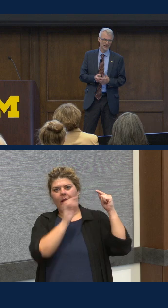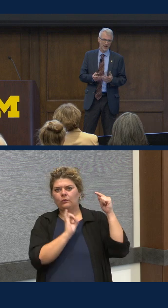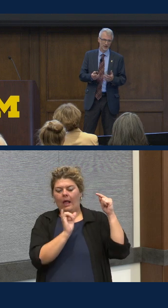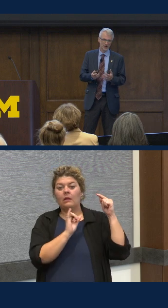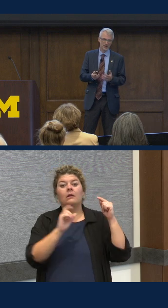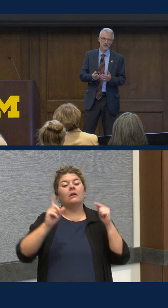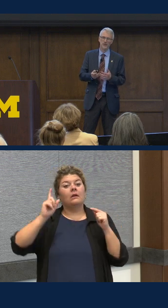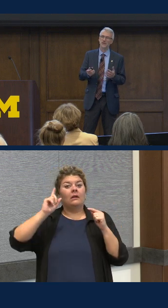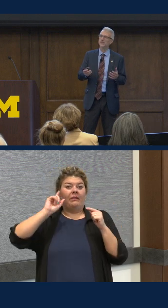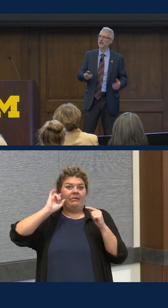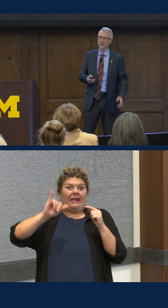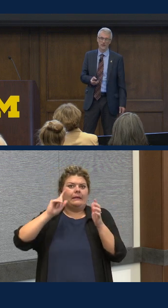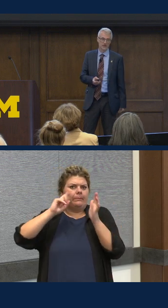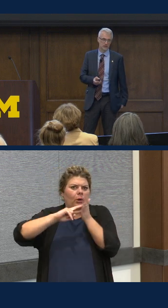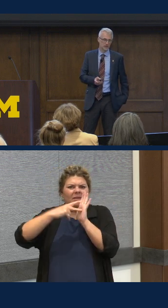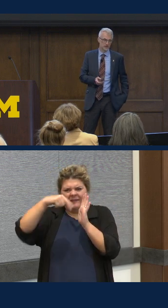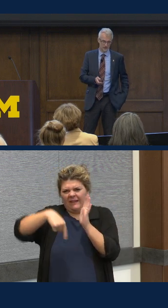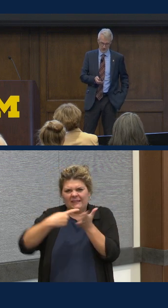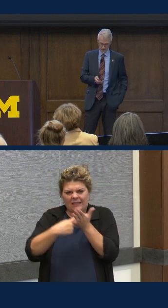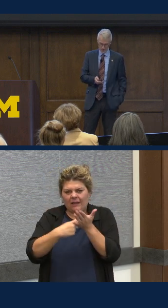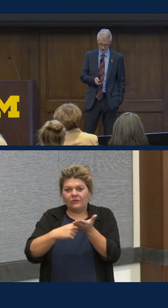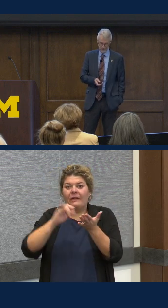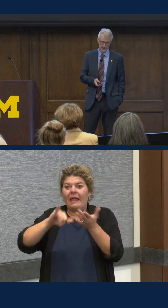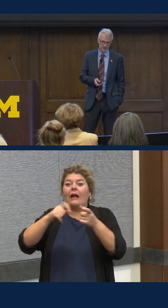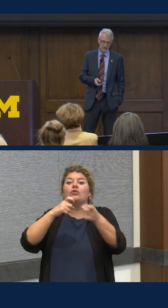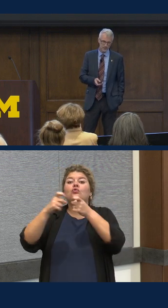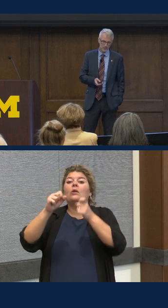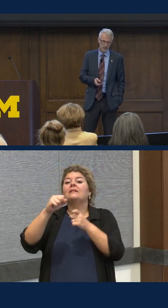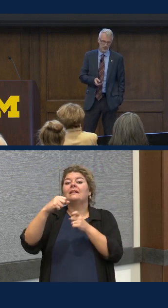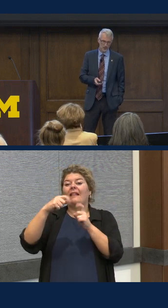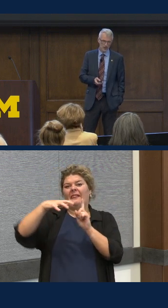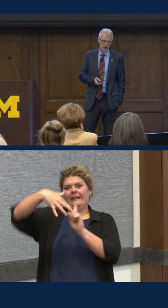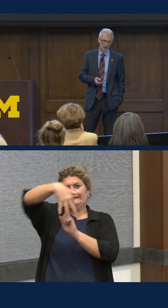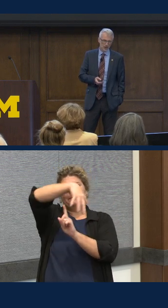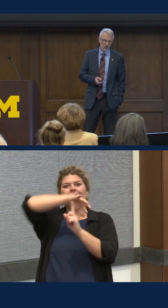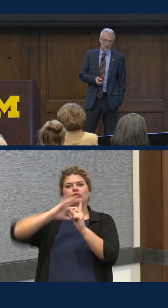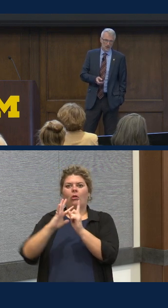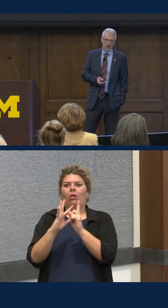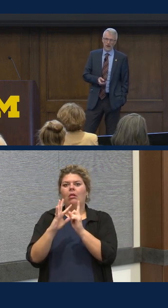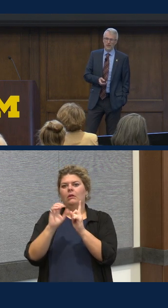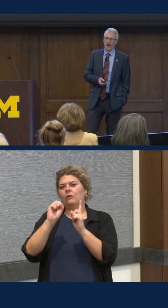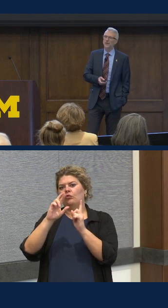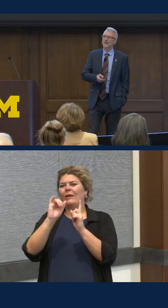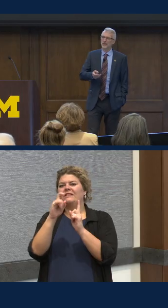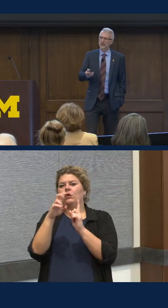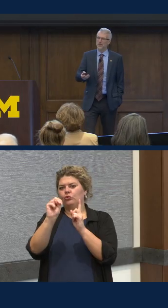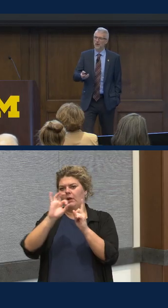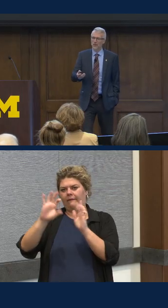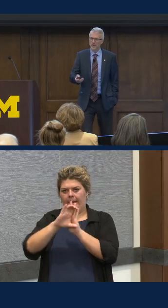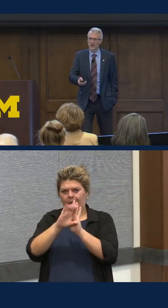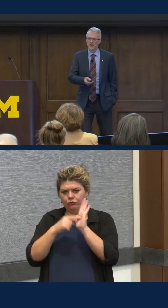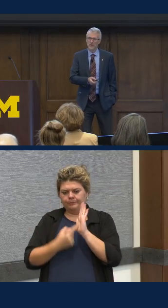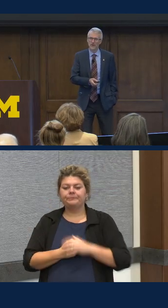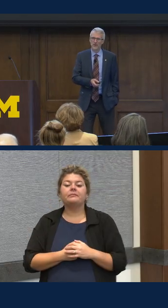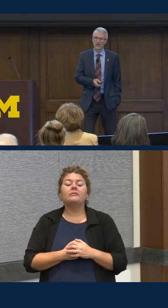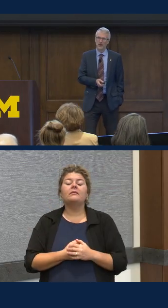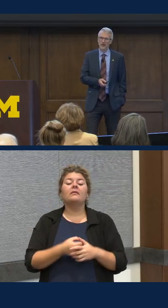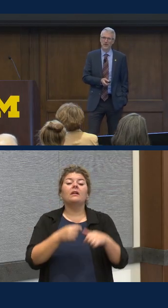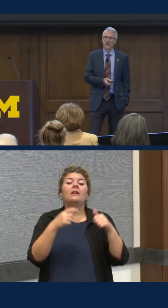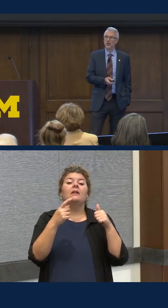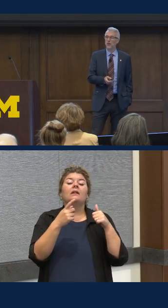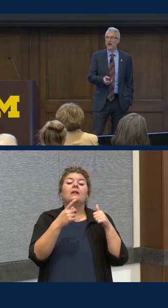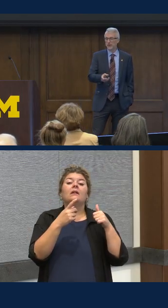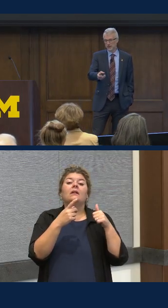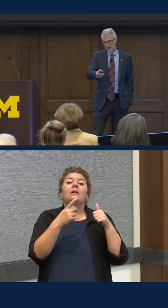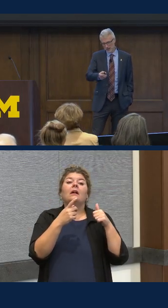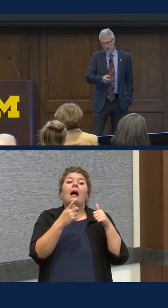discussion, that's what controls the spatial resolution of the scanner. All right, I'm going to tell you a little about what we do, but first of all, let